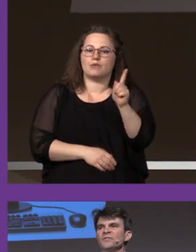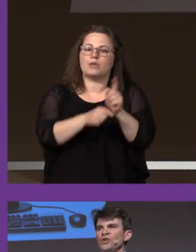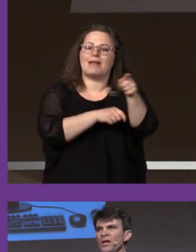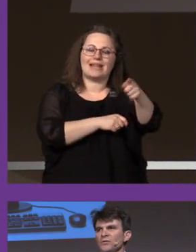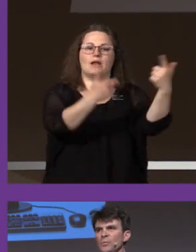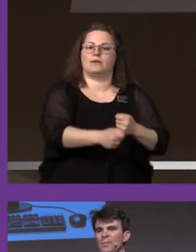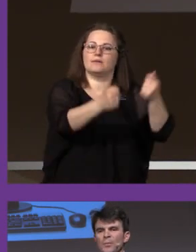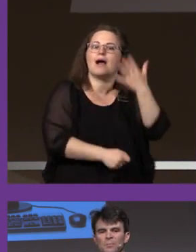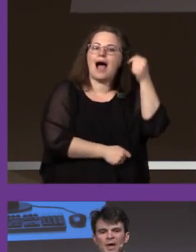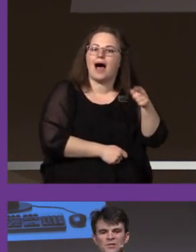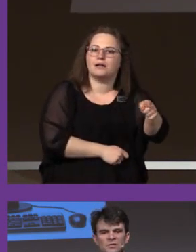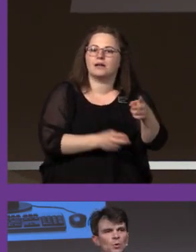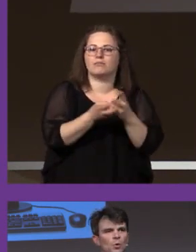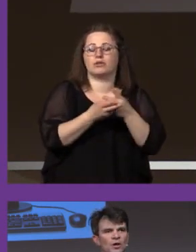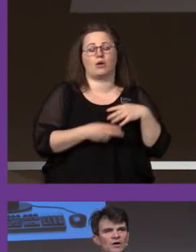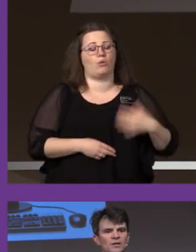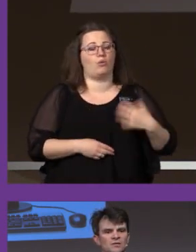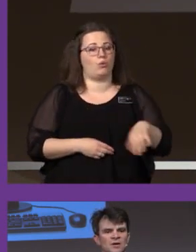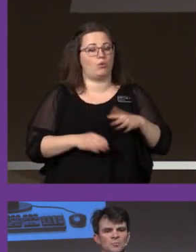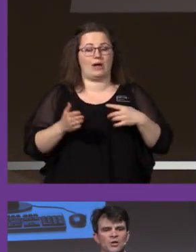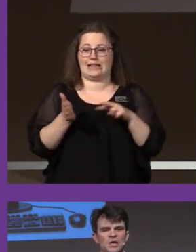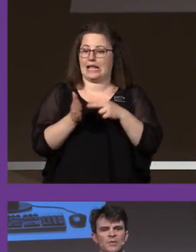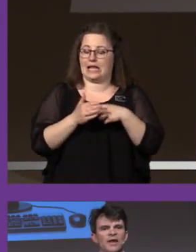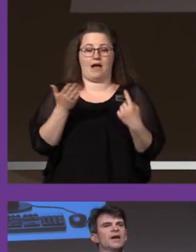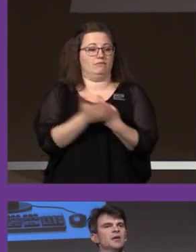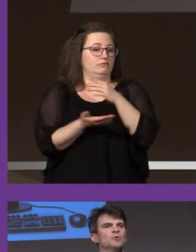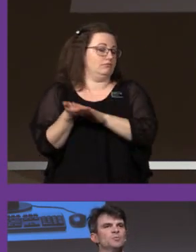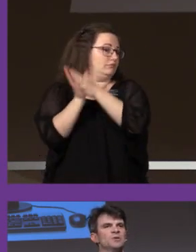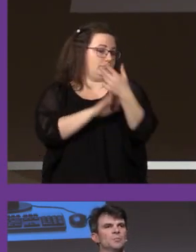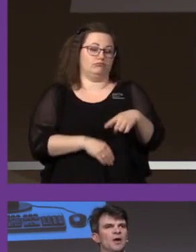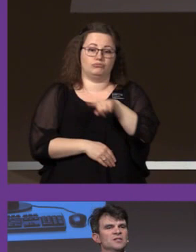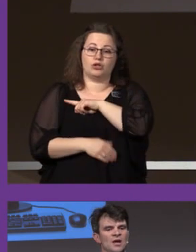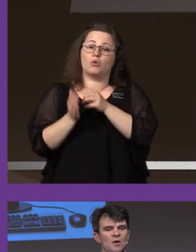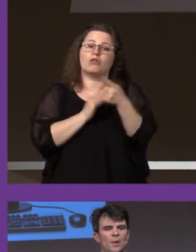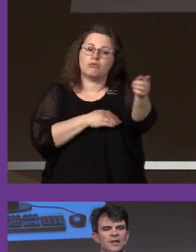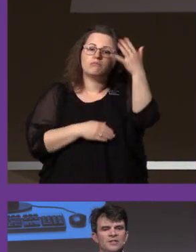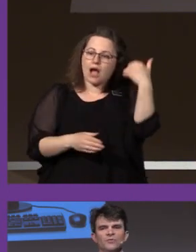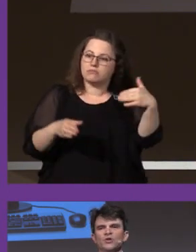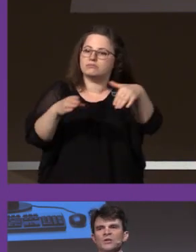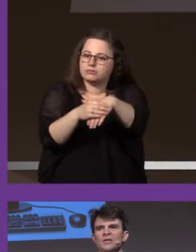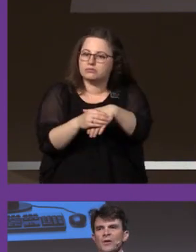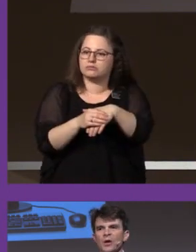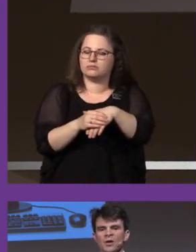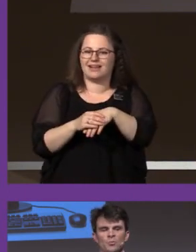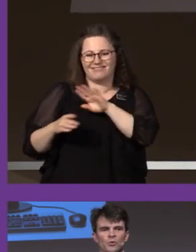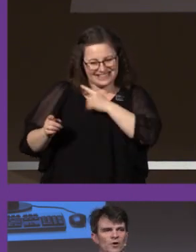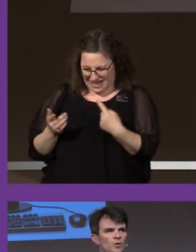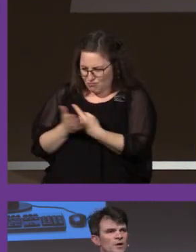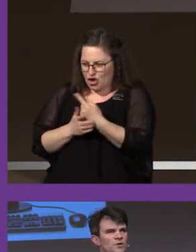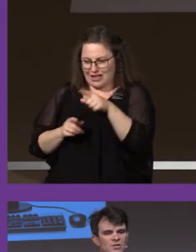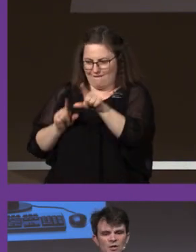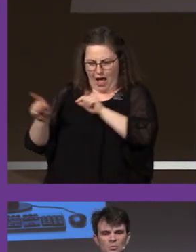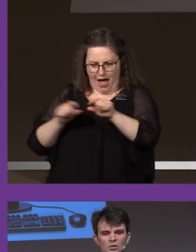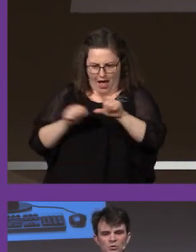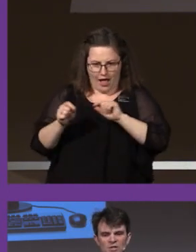a massive change for people with impairments of all kinds, because they were then able to participate by the different choices. Their own preferred